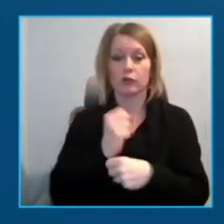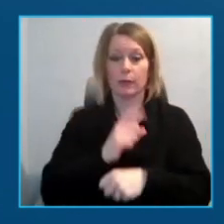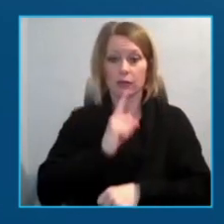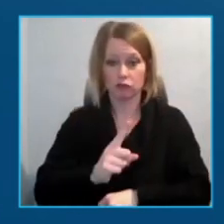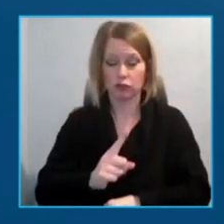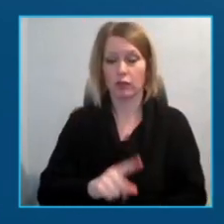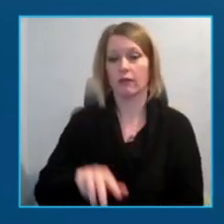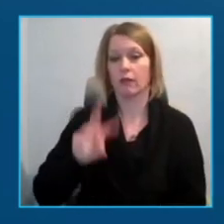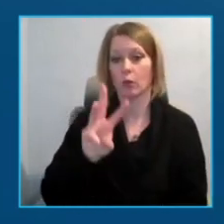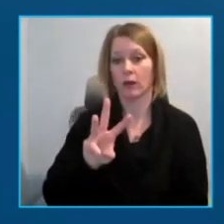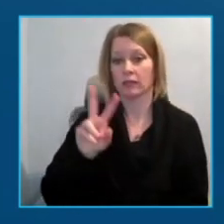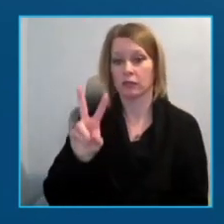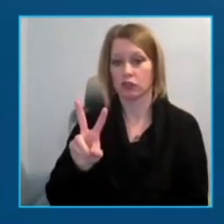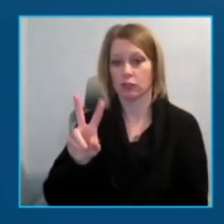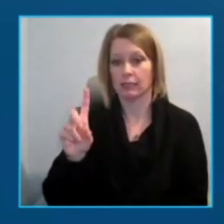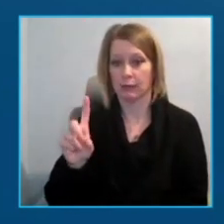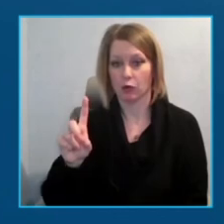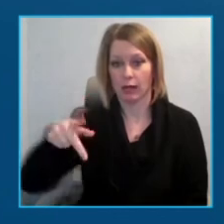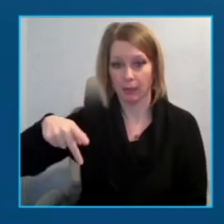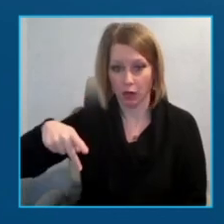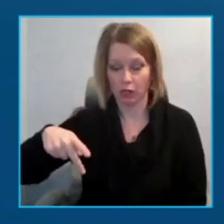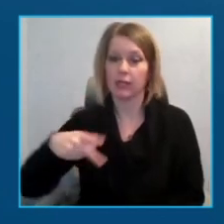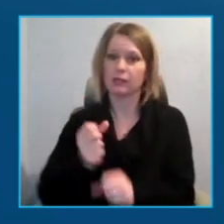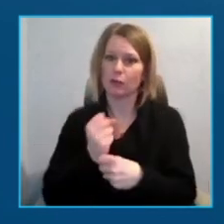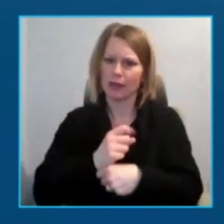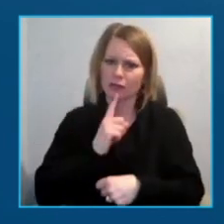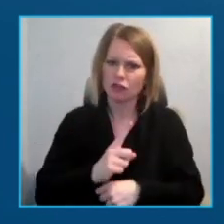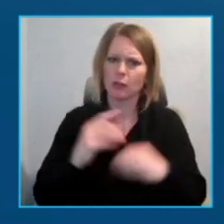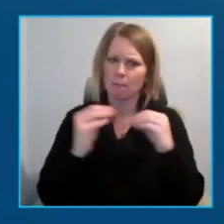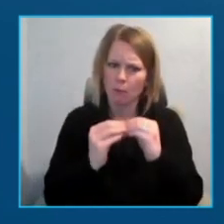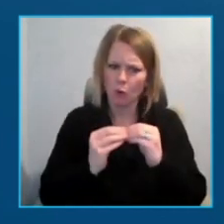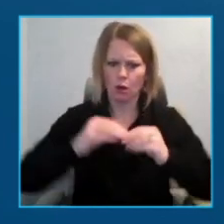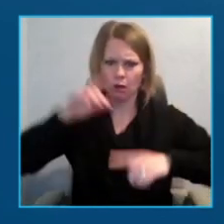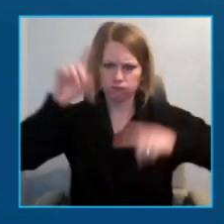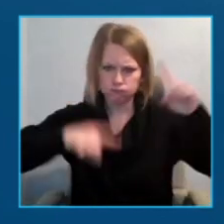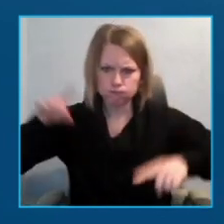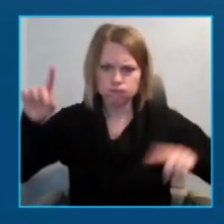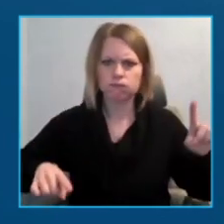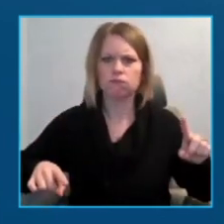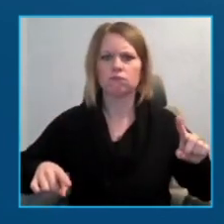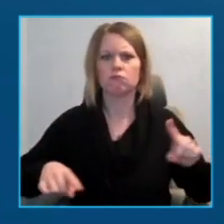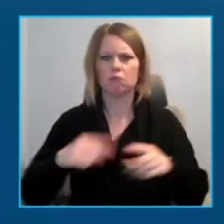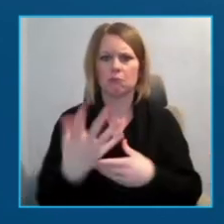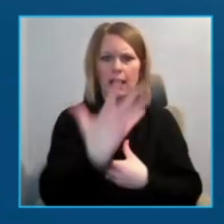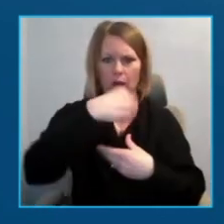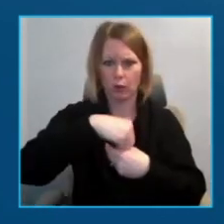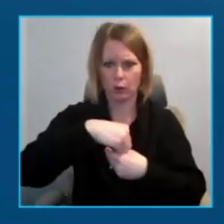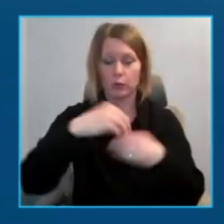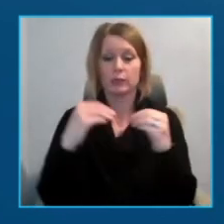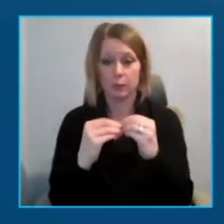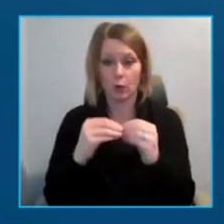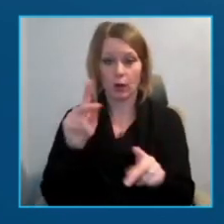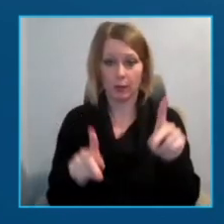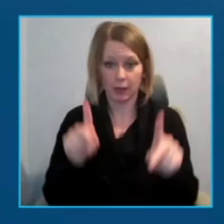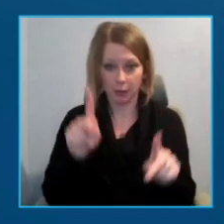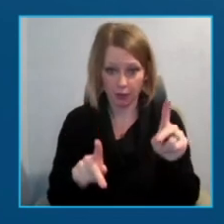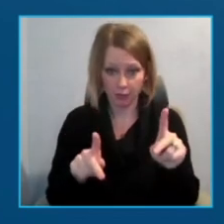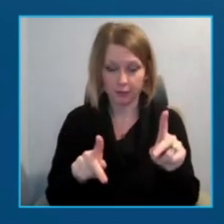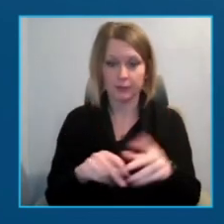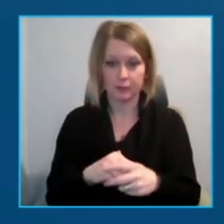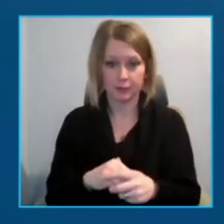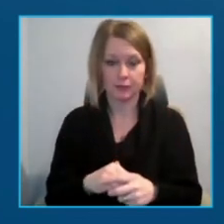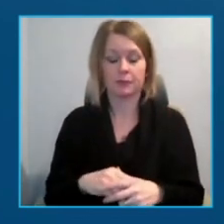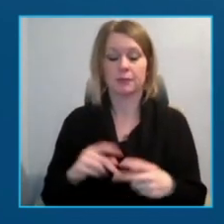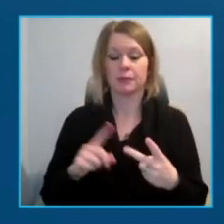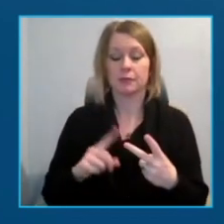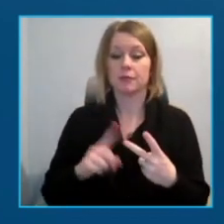Democratic Party is more diverse and inclusive, and whereas the West Virginia Bylaws Committee discussed